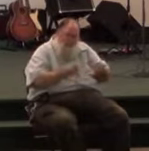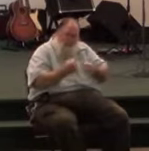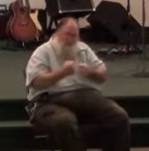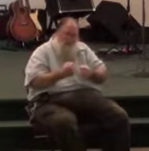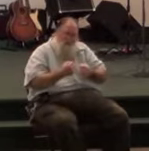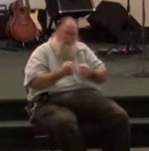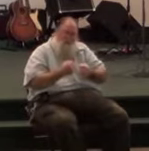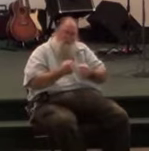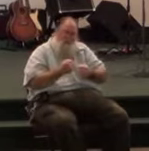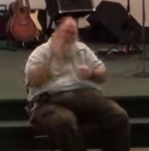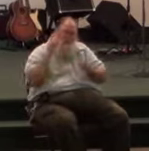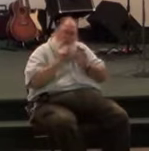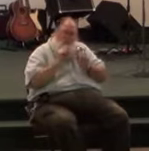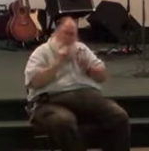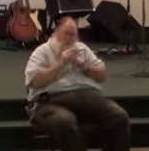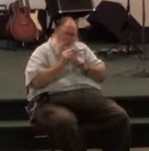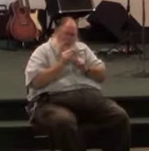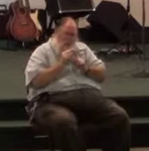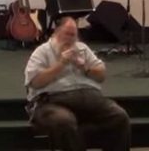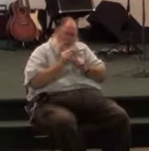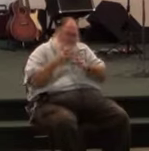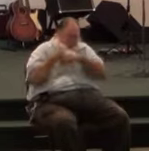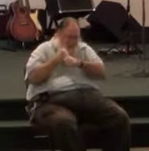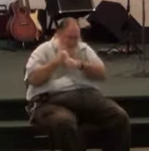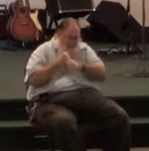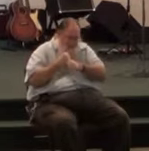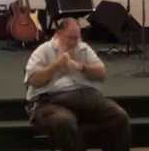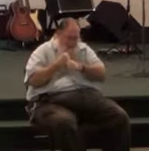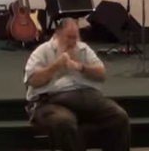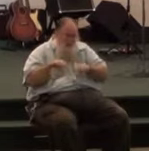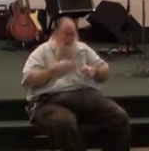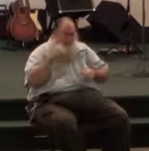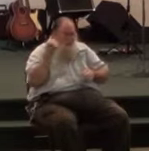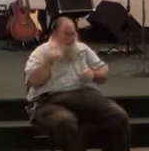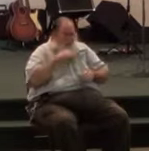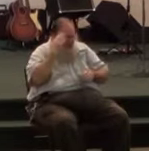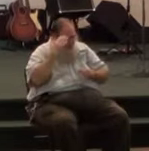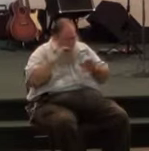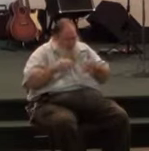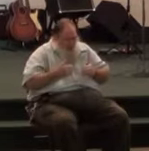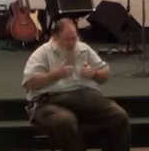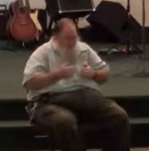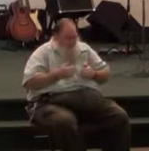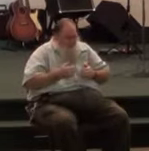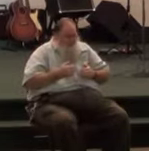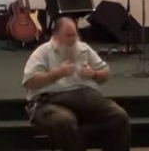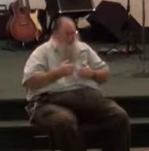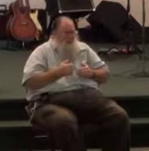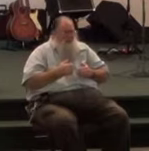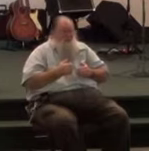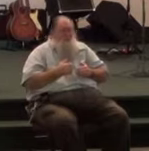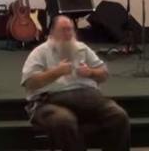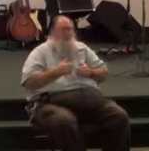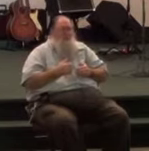we're going to do the best we know how to fearlessly proclaim the gospel of Jesus Christ